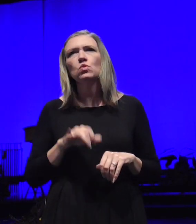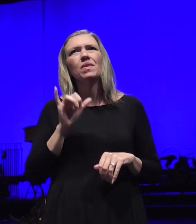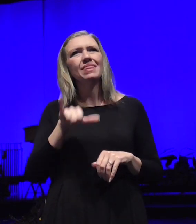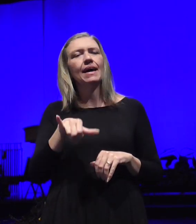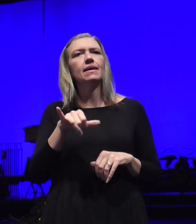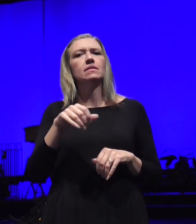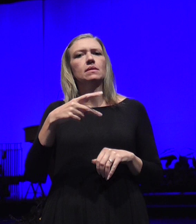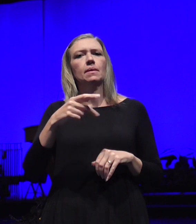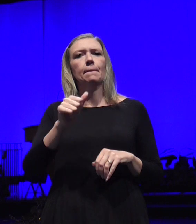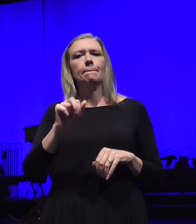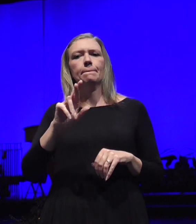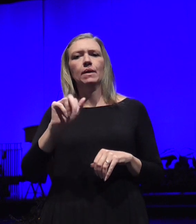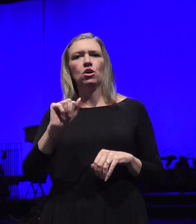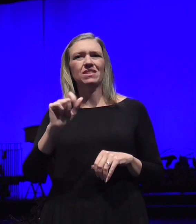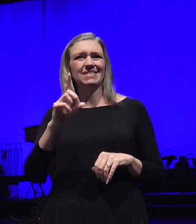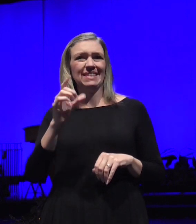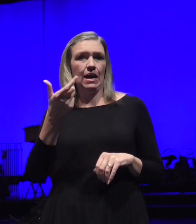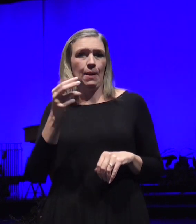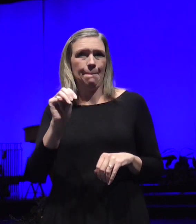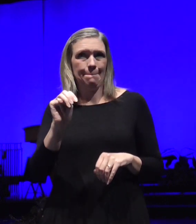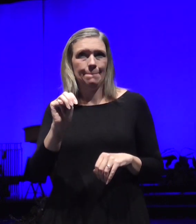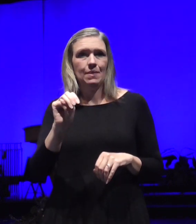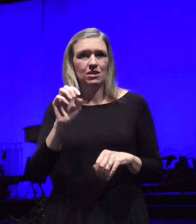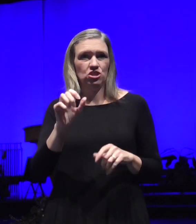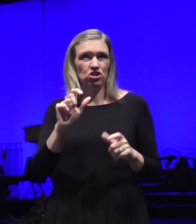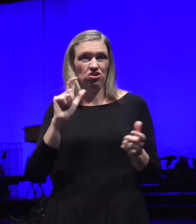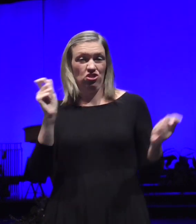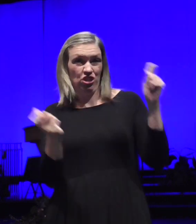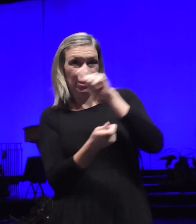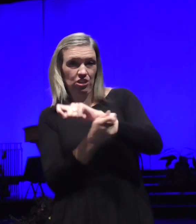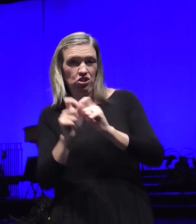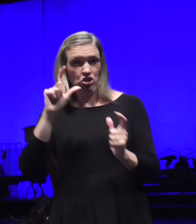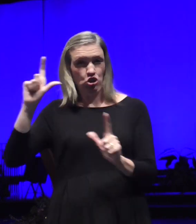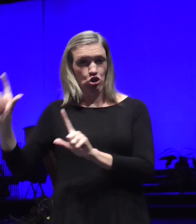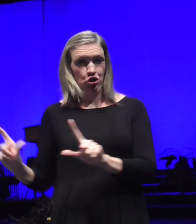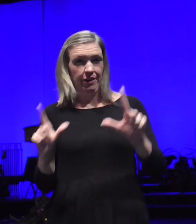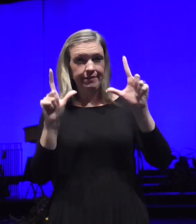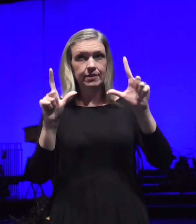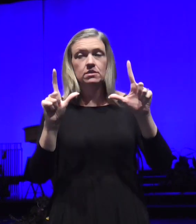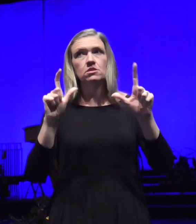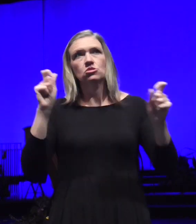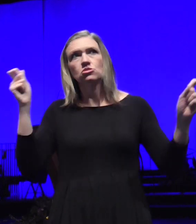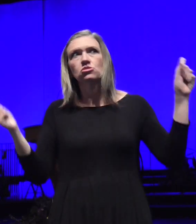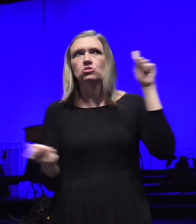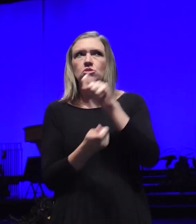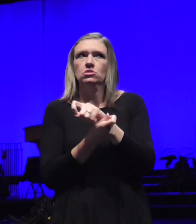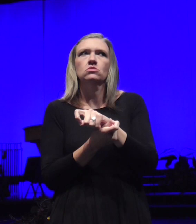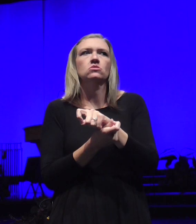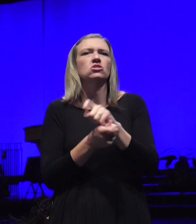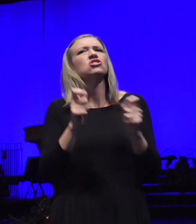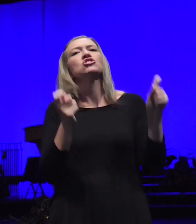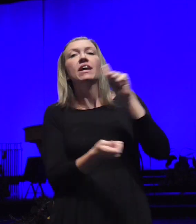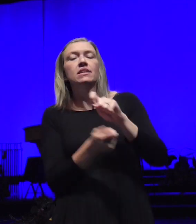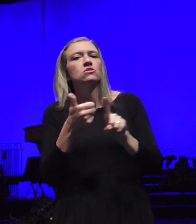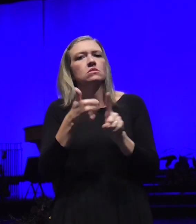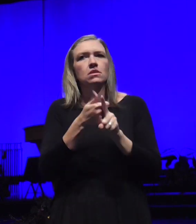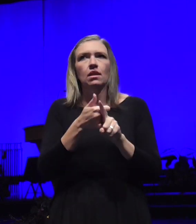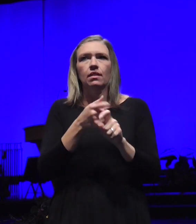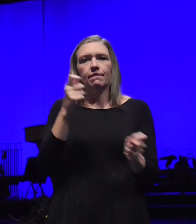paradigm shifts come, it's change, isn't it? It's a huge change. And change is the great shape